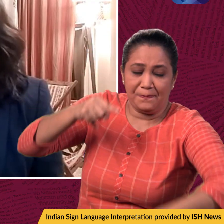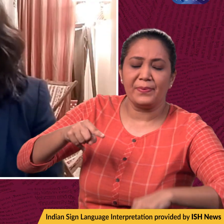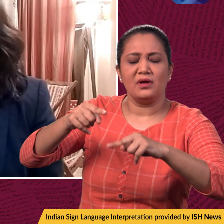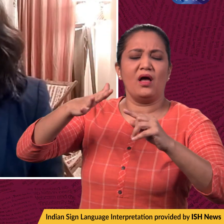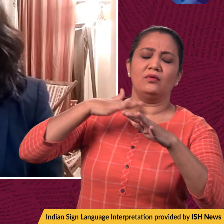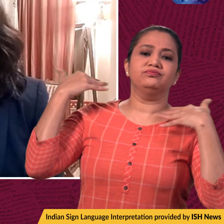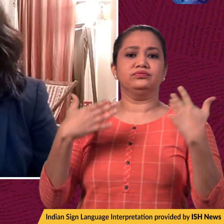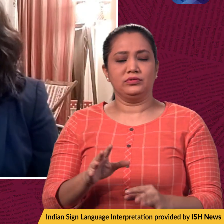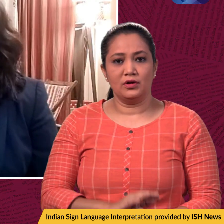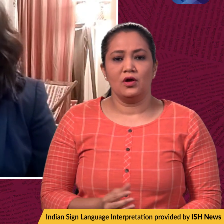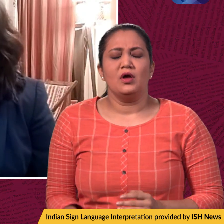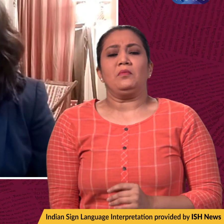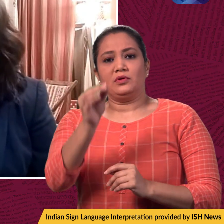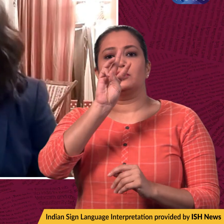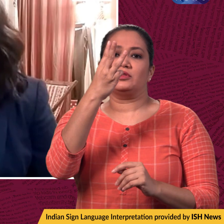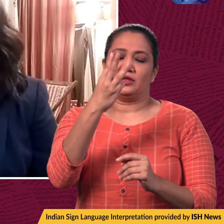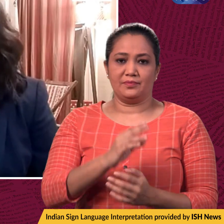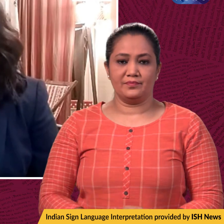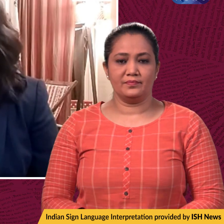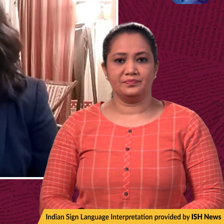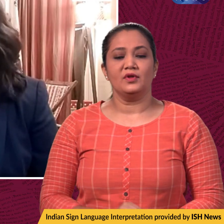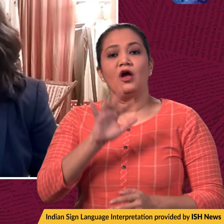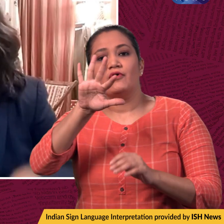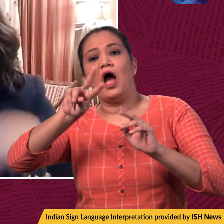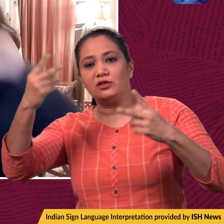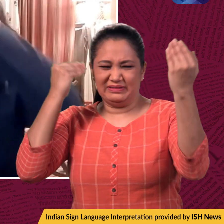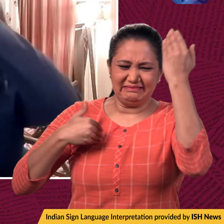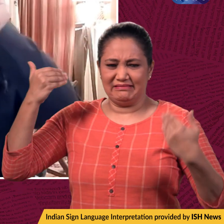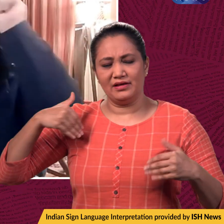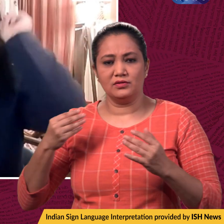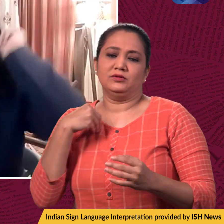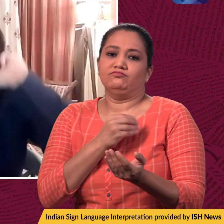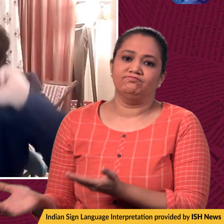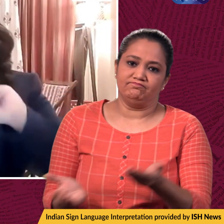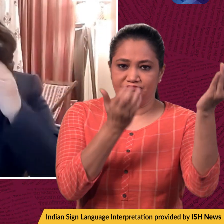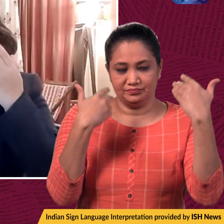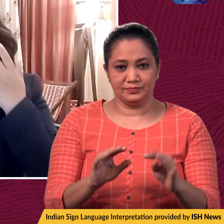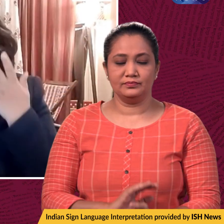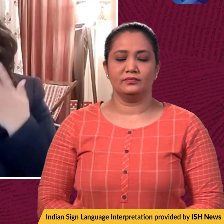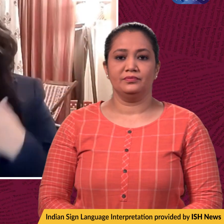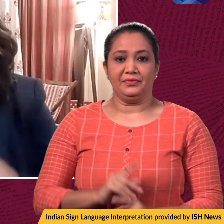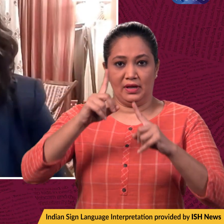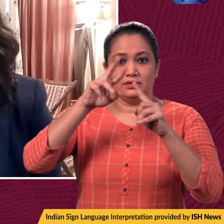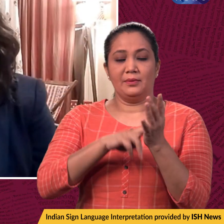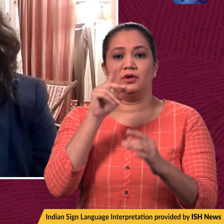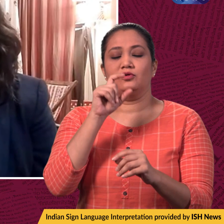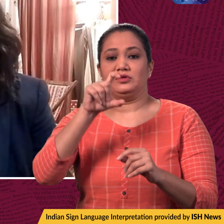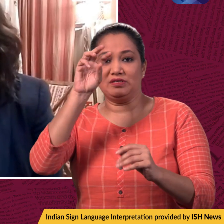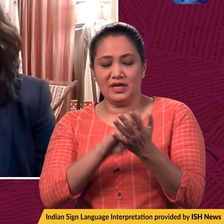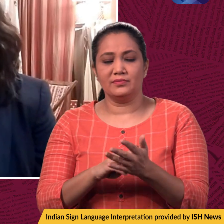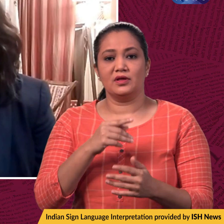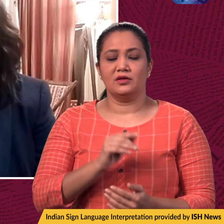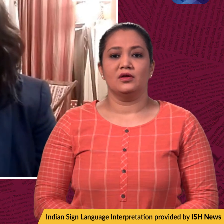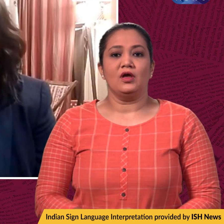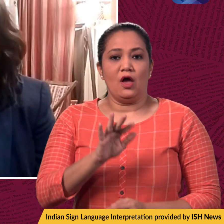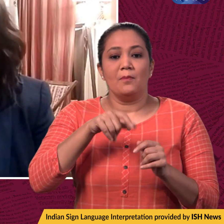Now, the incident happened at 3 a.m. this morning. 5 others were also injured and taken to the hospital. Now, Tamil Nadu Chief Minister has announced